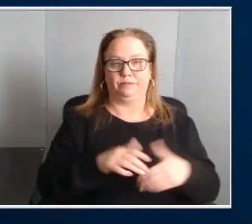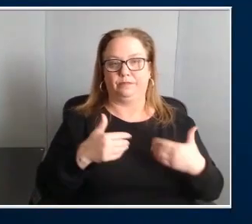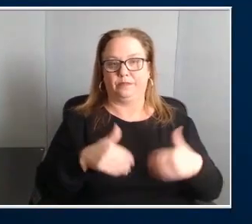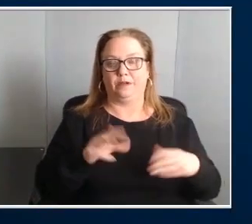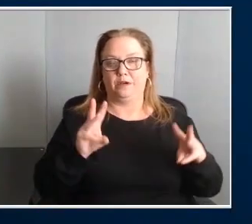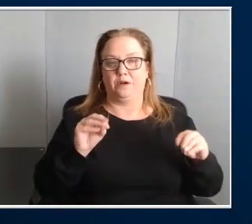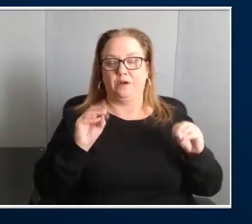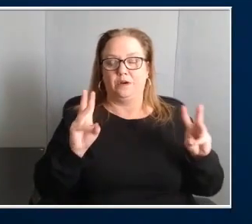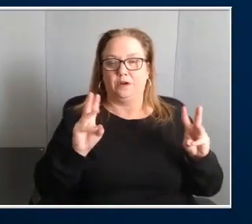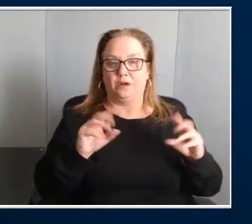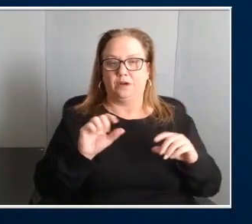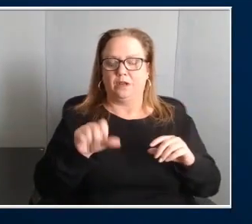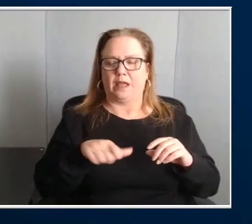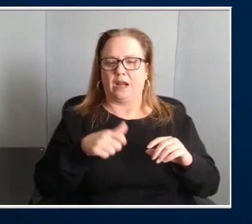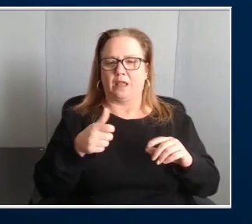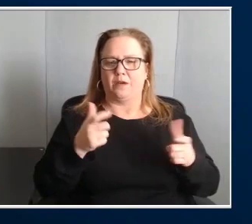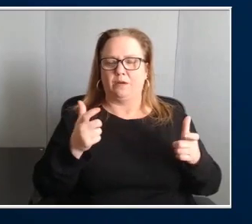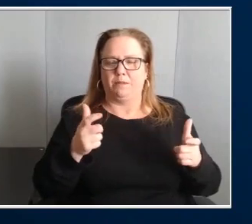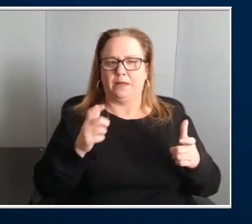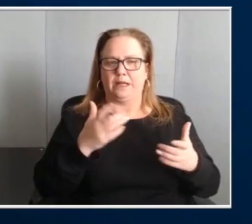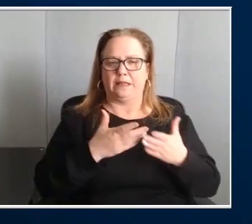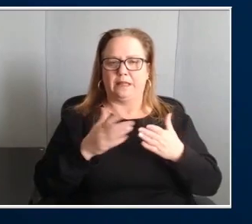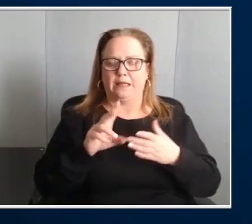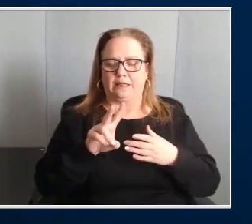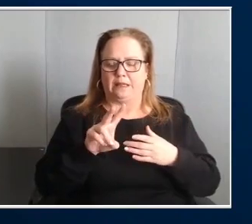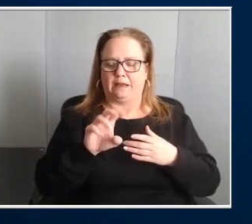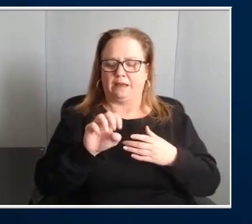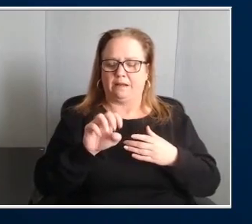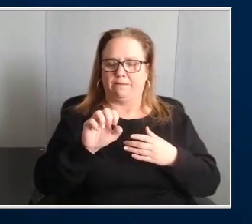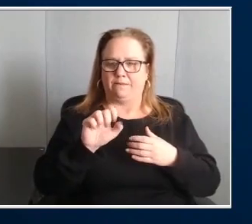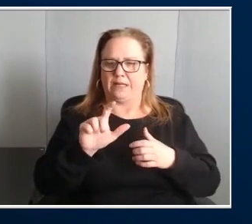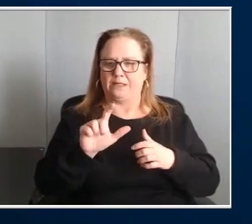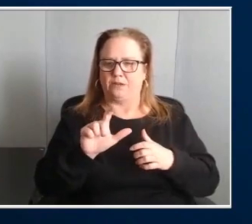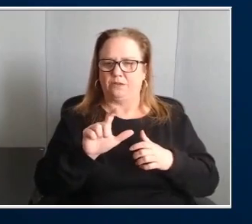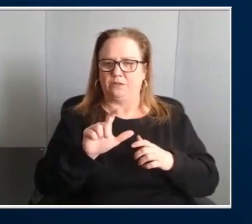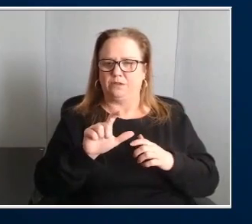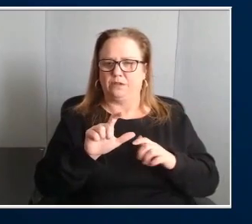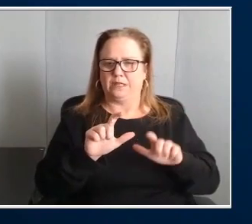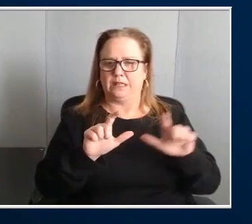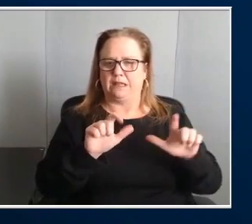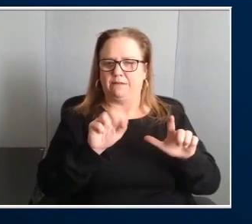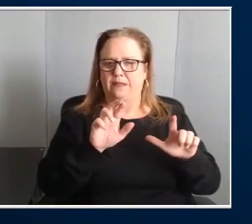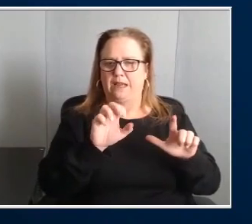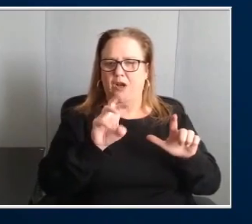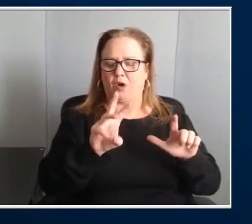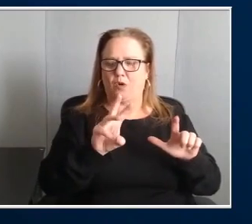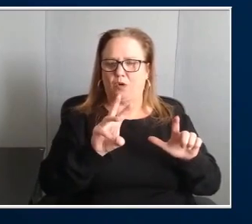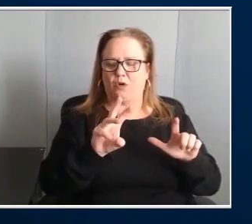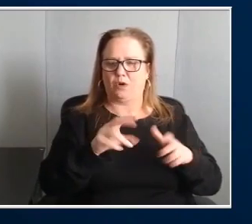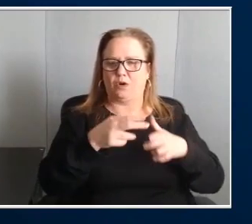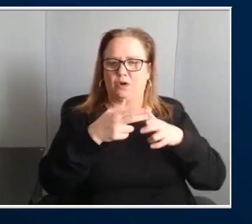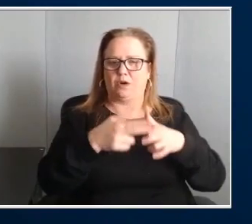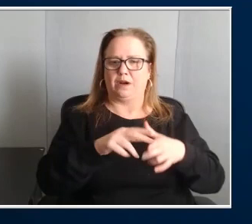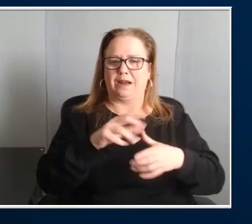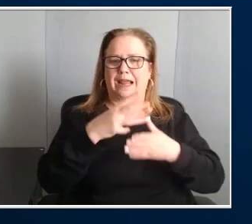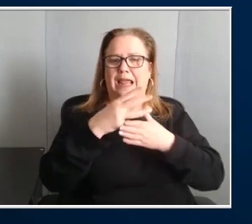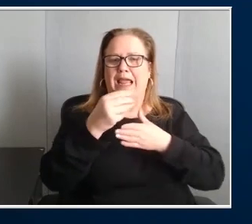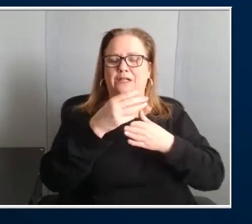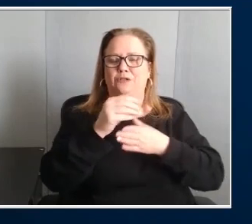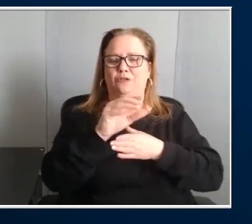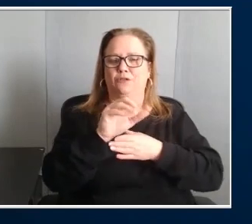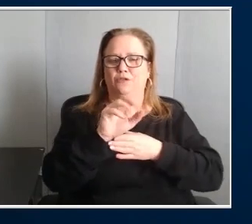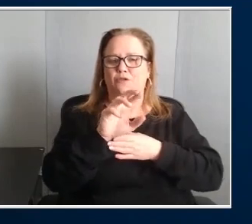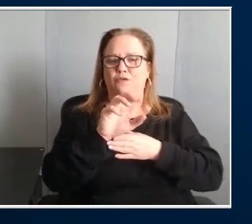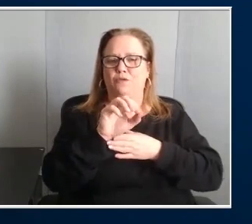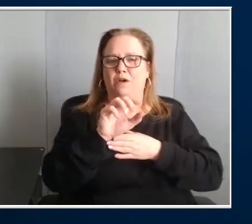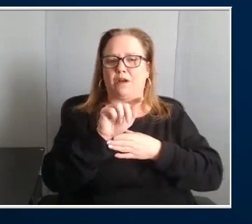dramatic. What's that other big thing that other vessel was just to the left of the arrow before you? Yeah, that's called the external carotid artery. That's the one that